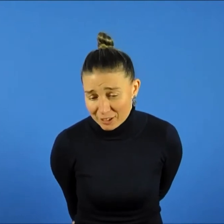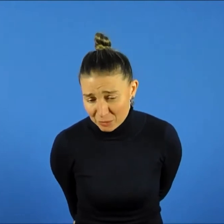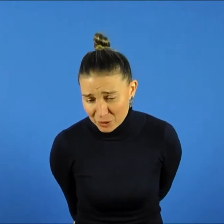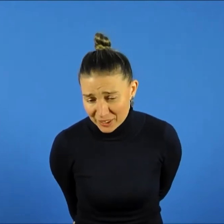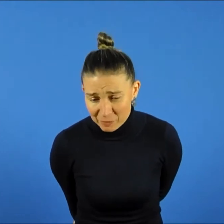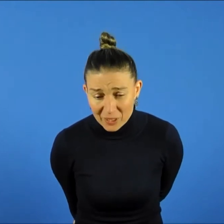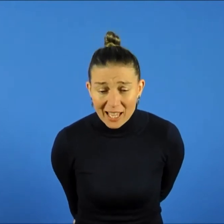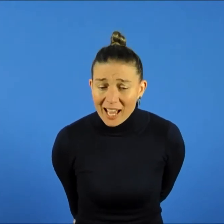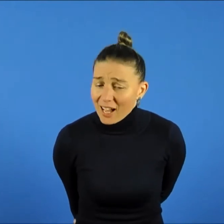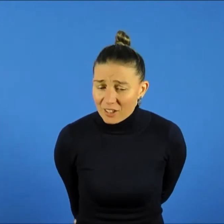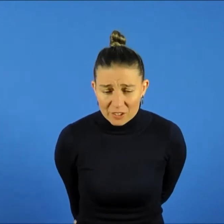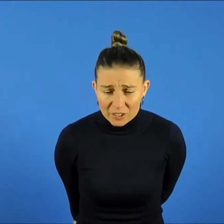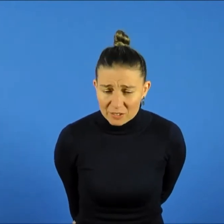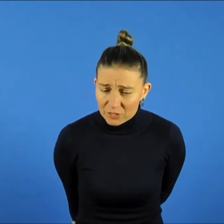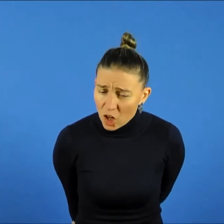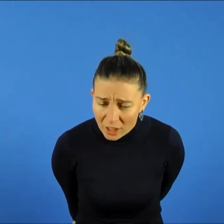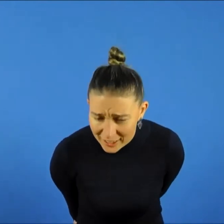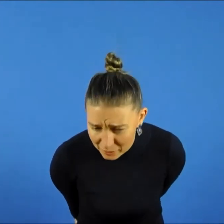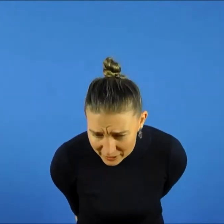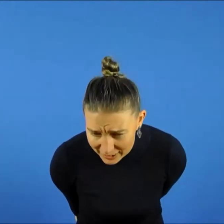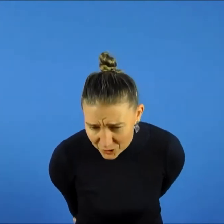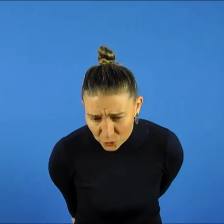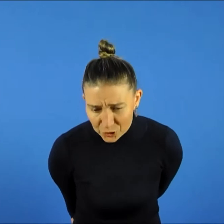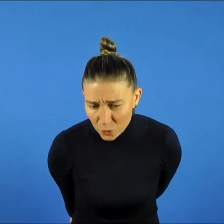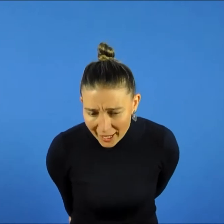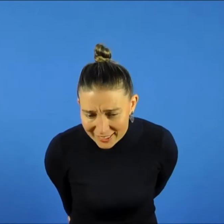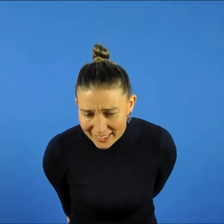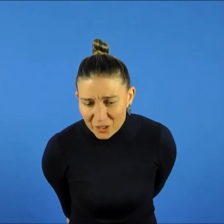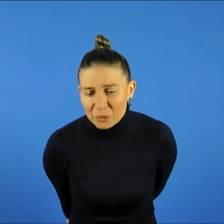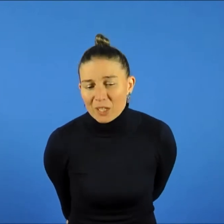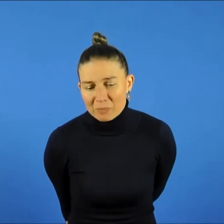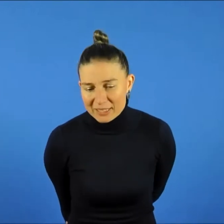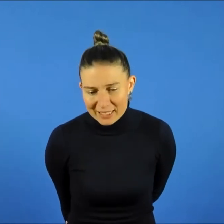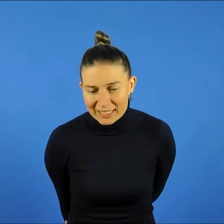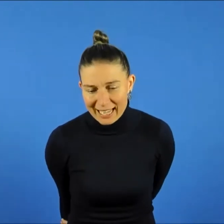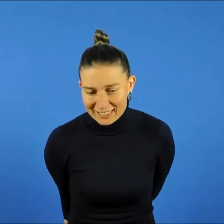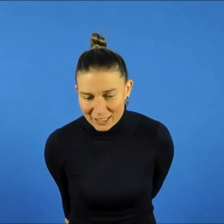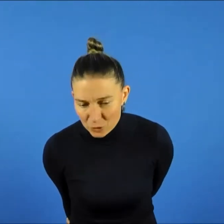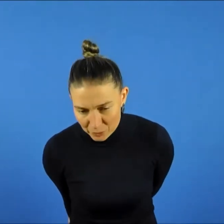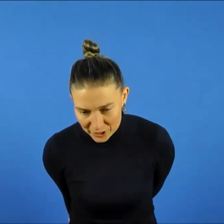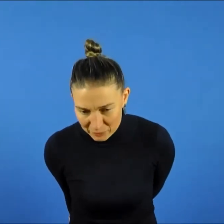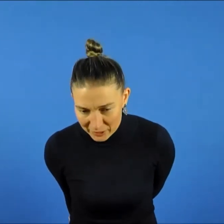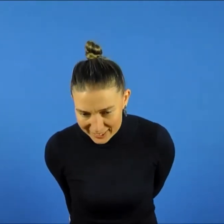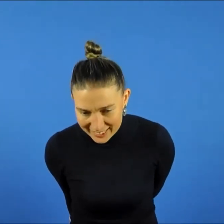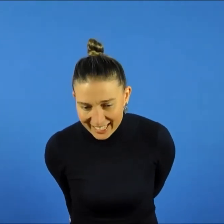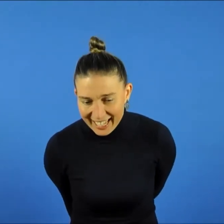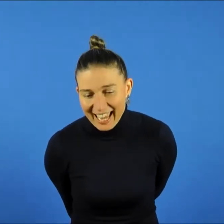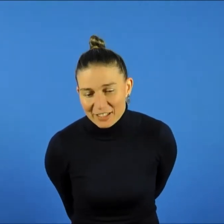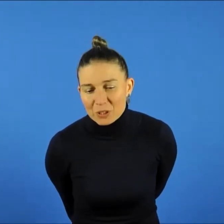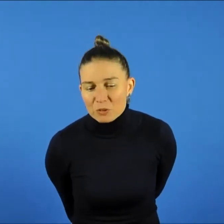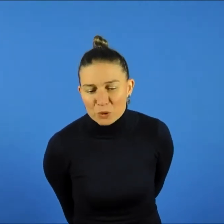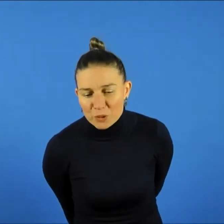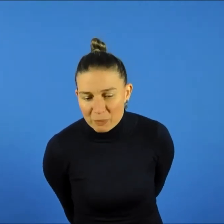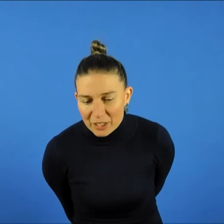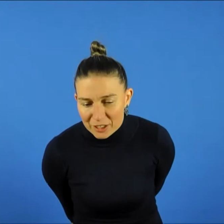the hearing community. For all disabilities worldwide, we want to be seen as equal participants. And if